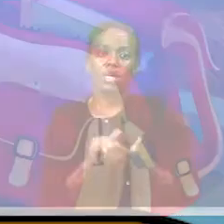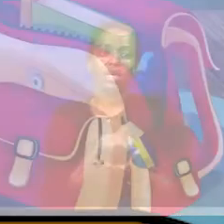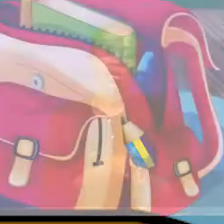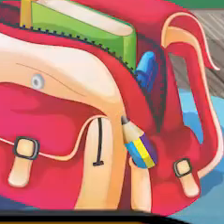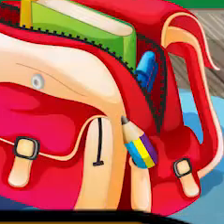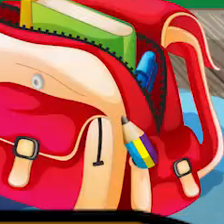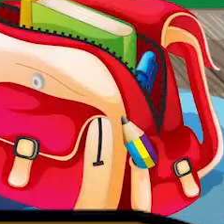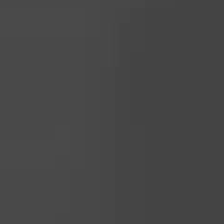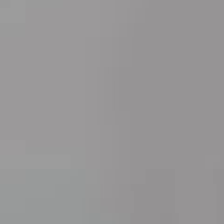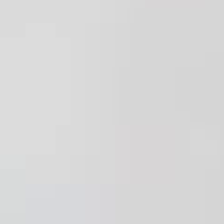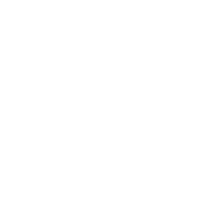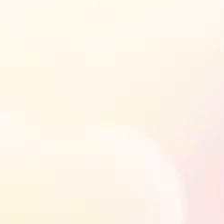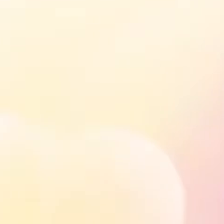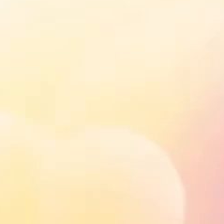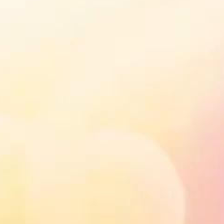again.